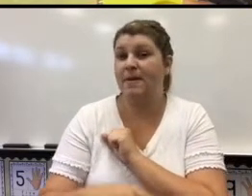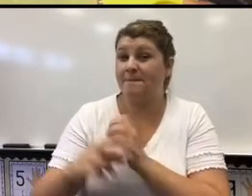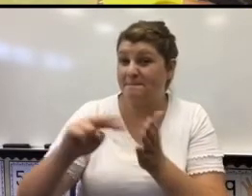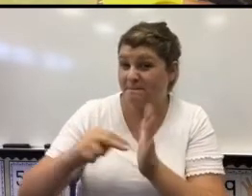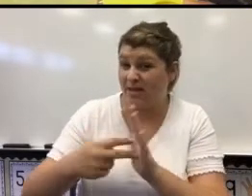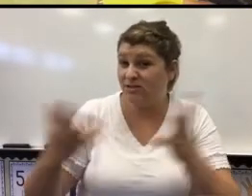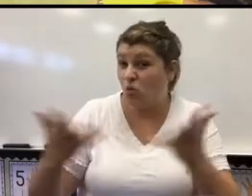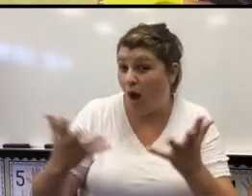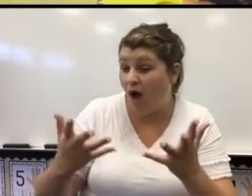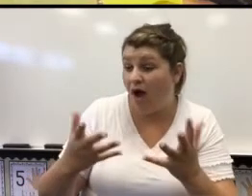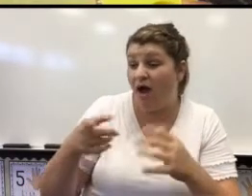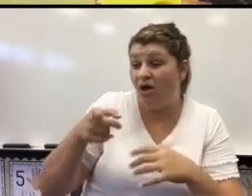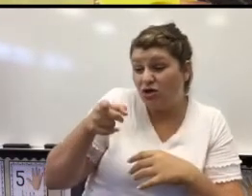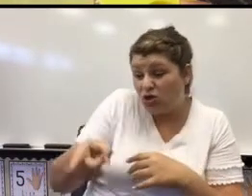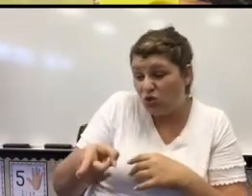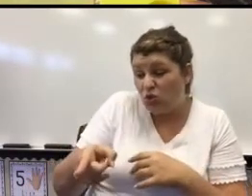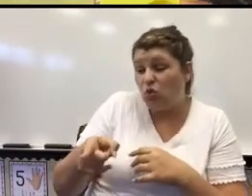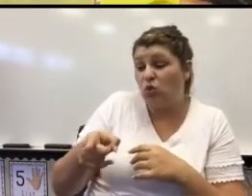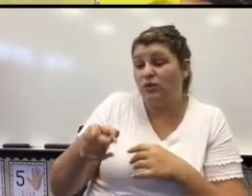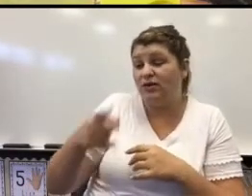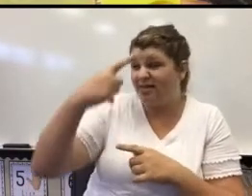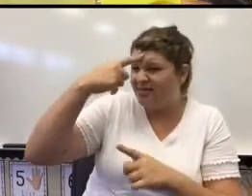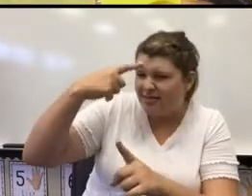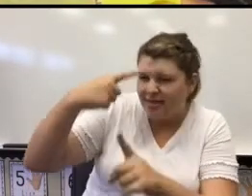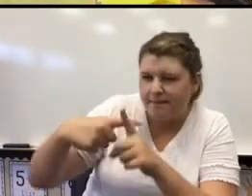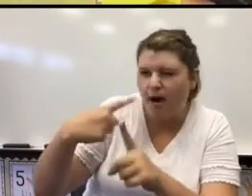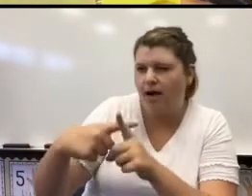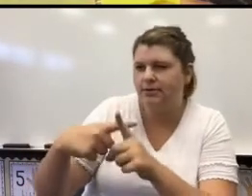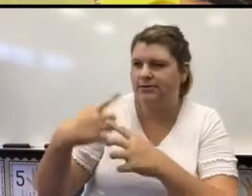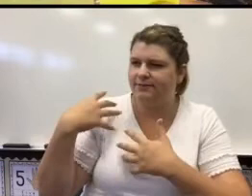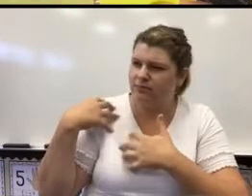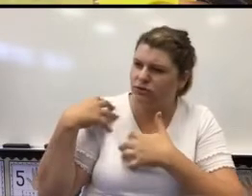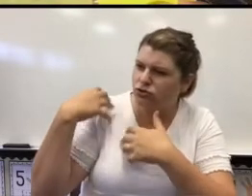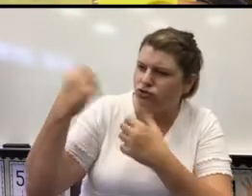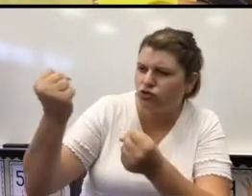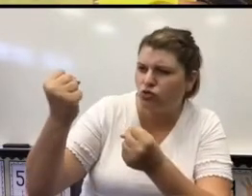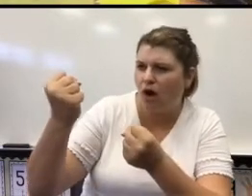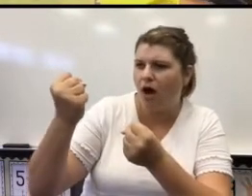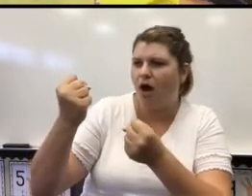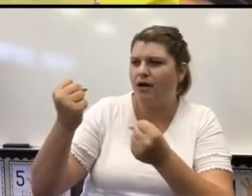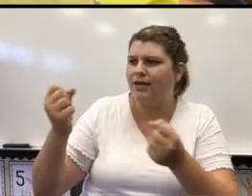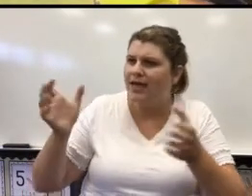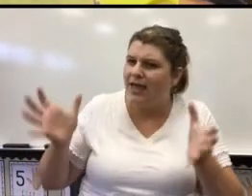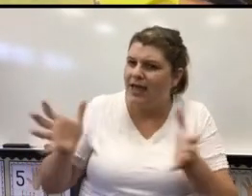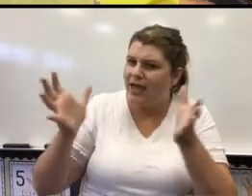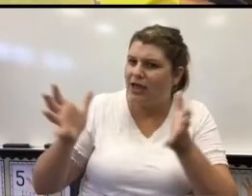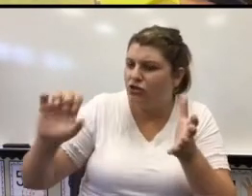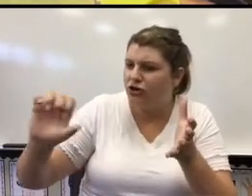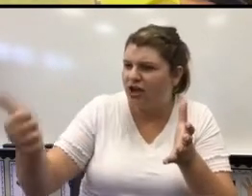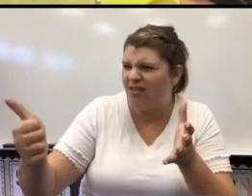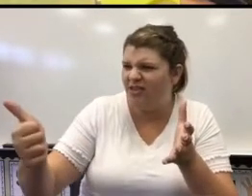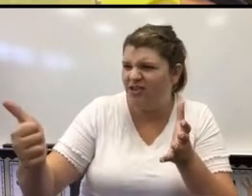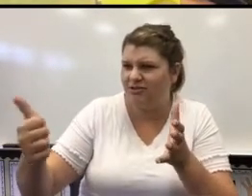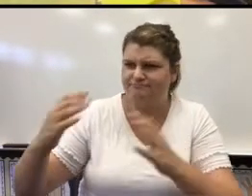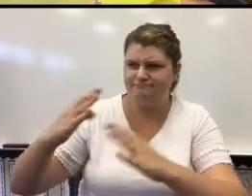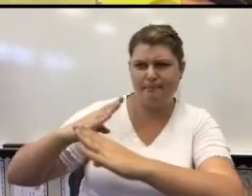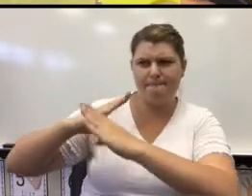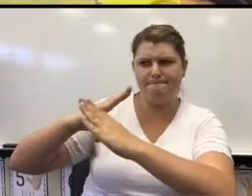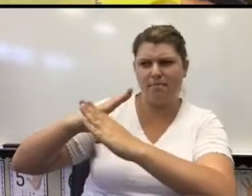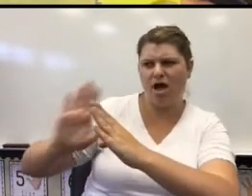allowed. This means you stay strong and positive and know that bullies can't drain your positive